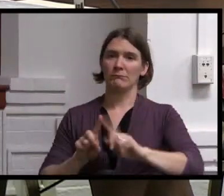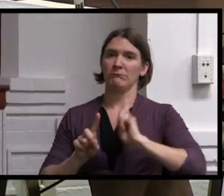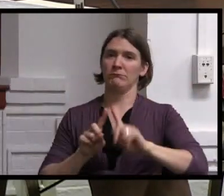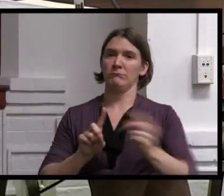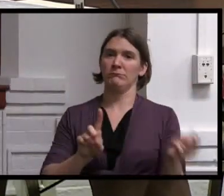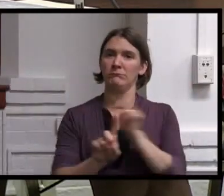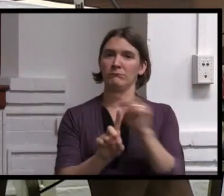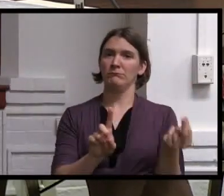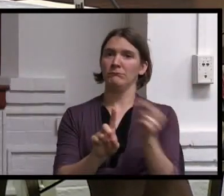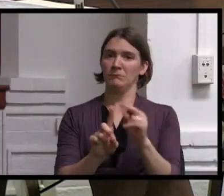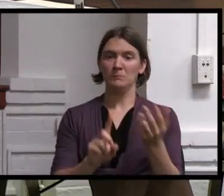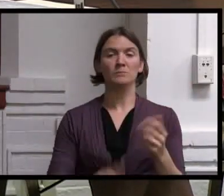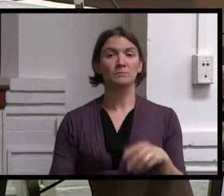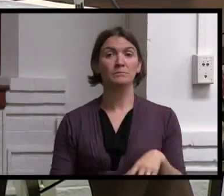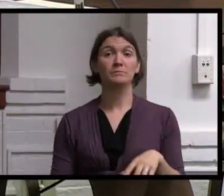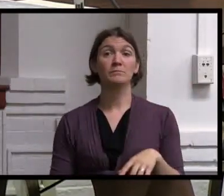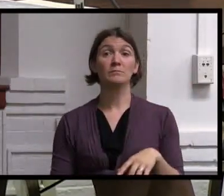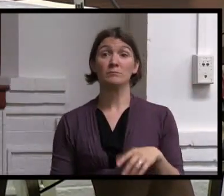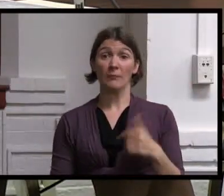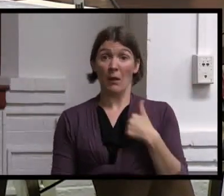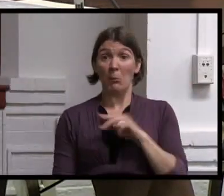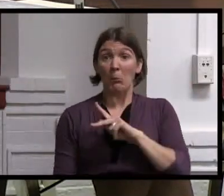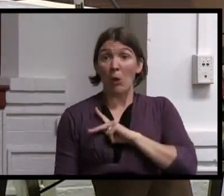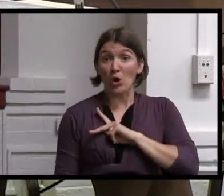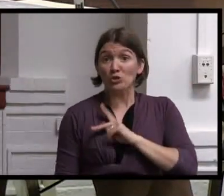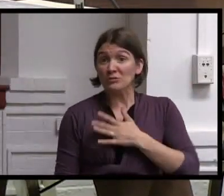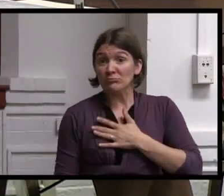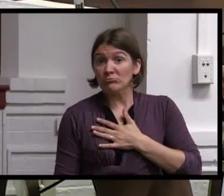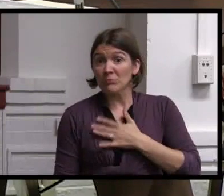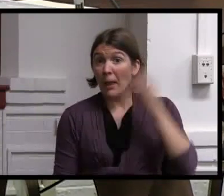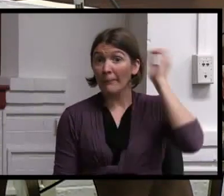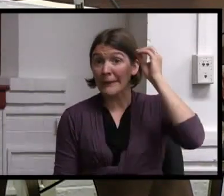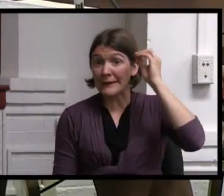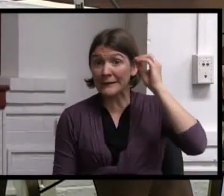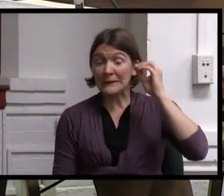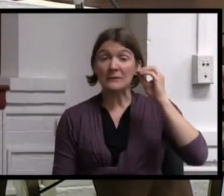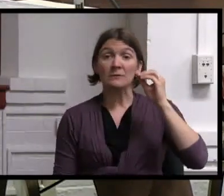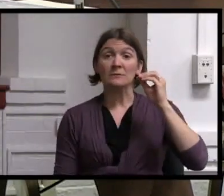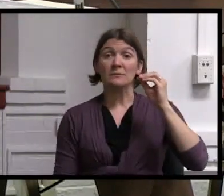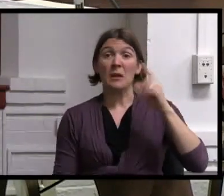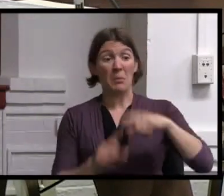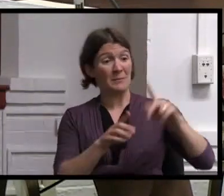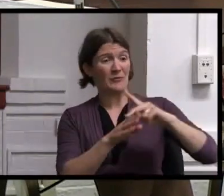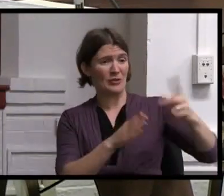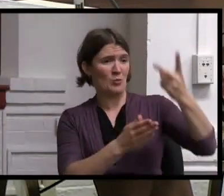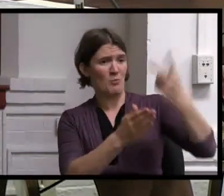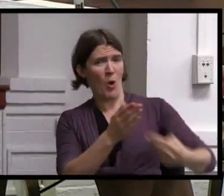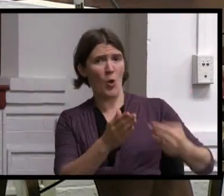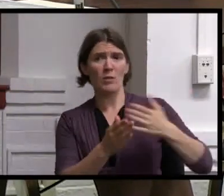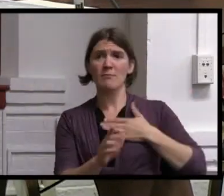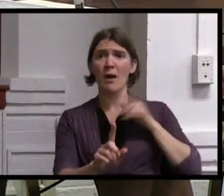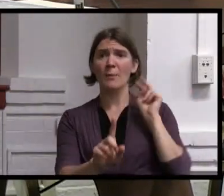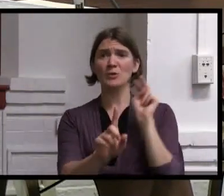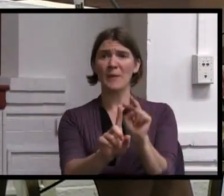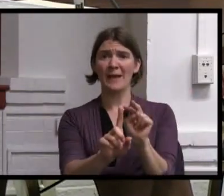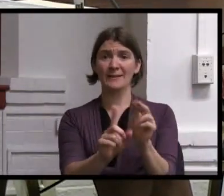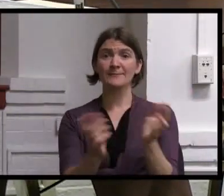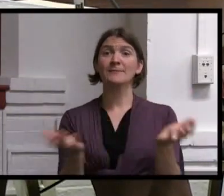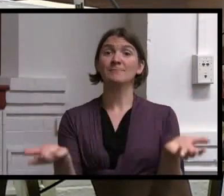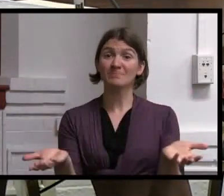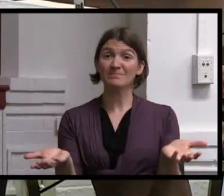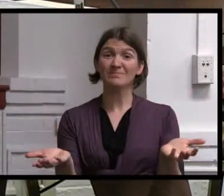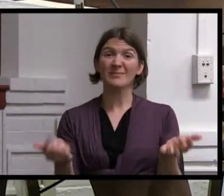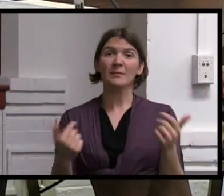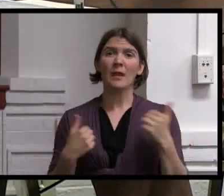issue. As a personally, and also as professionally, you know,